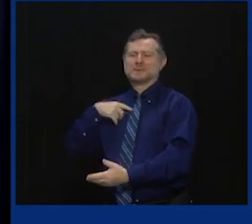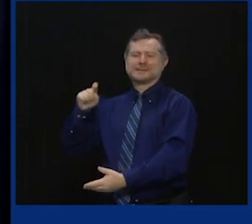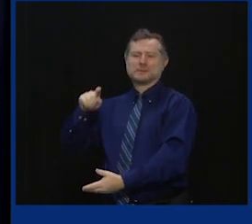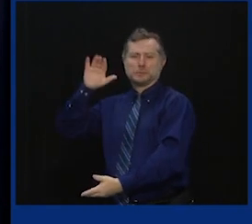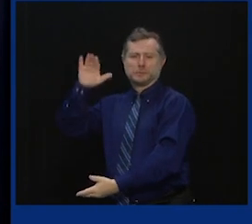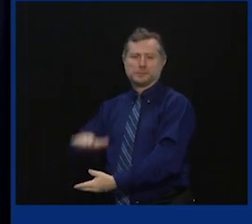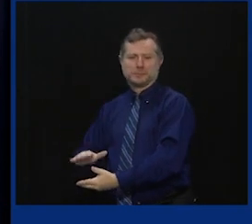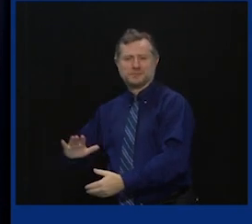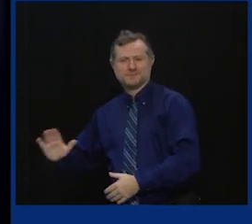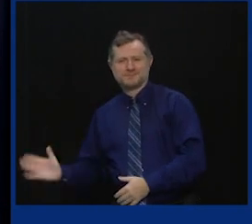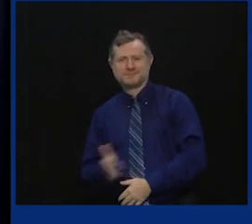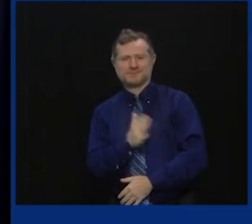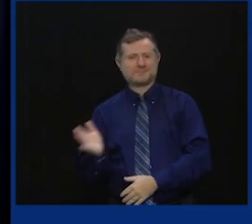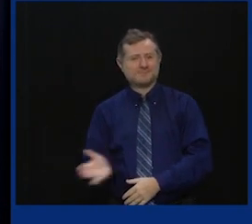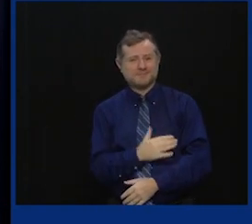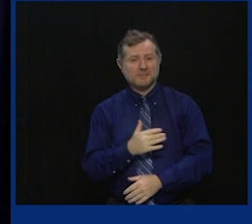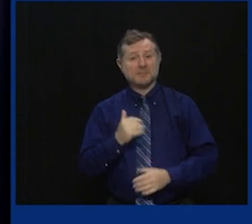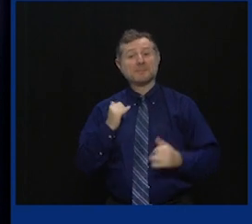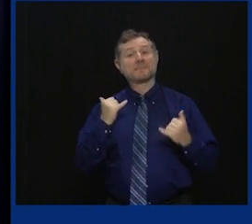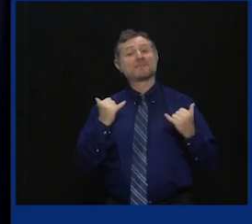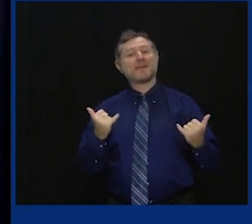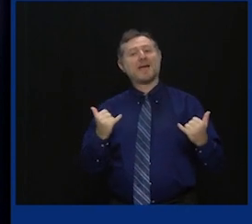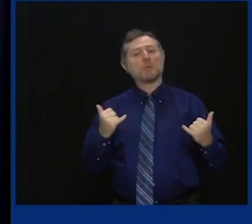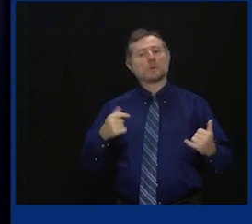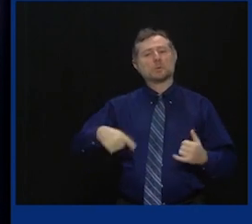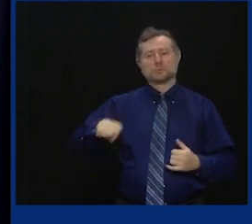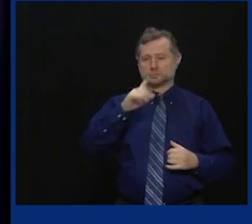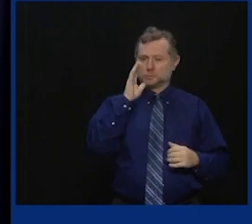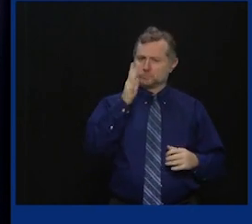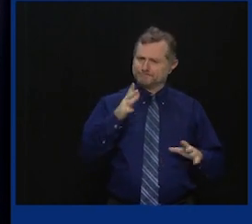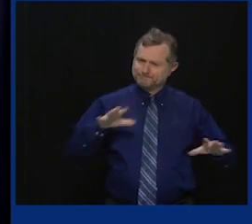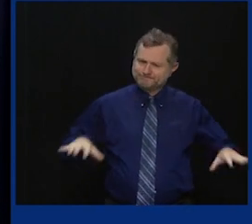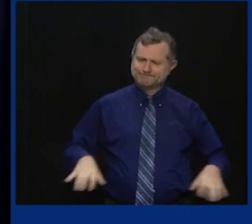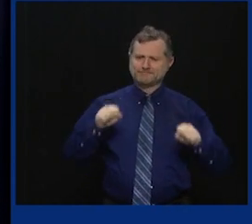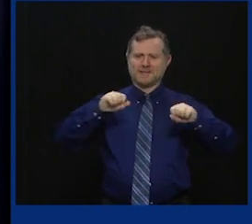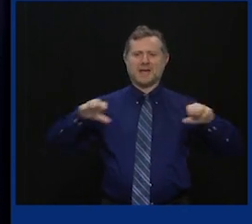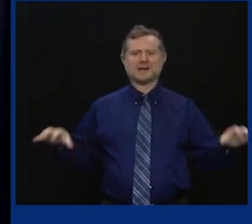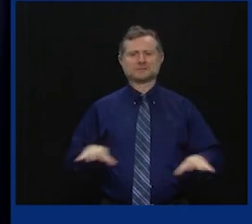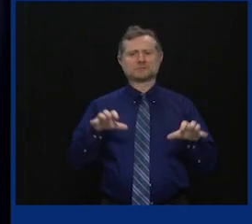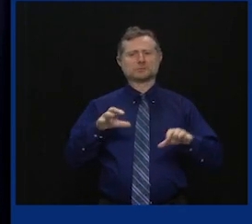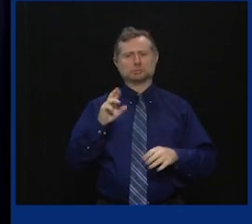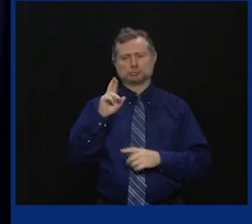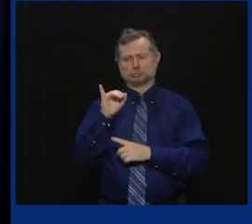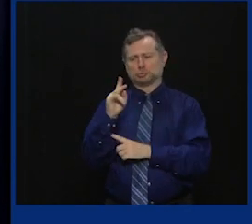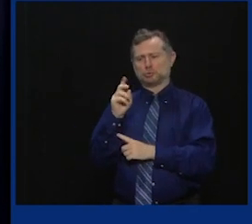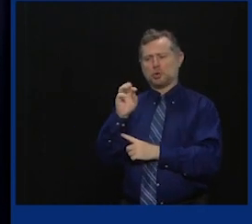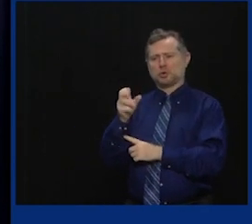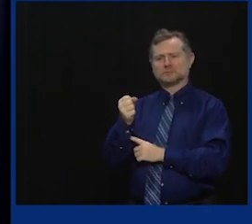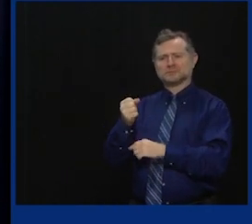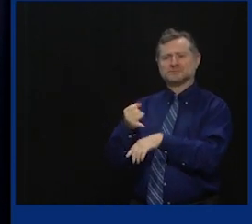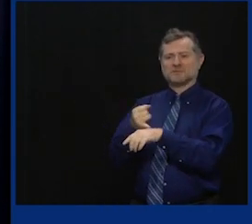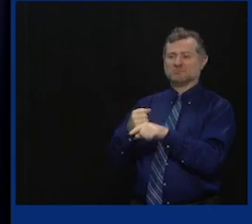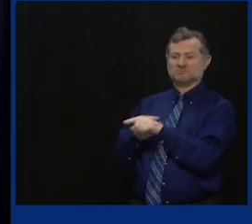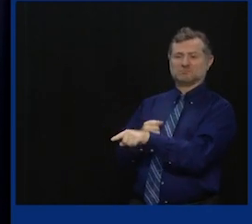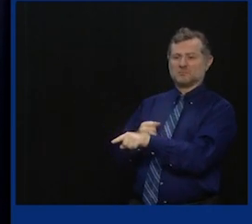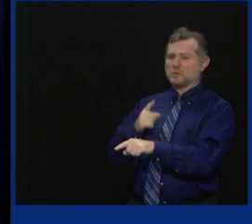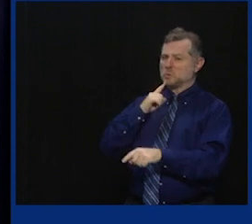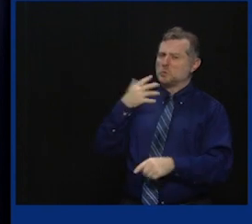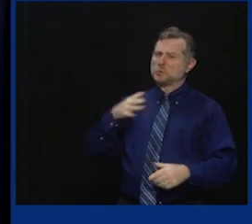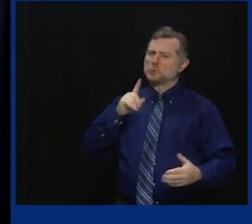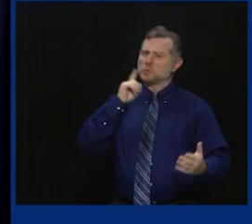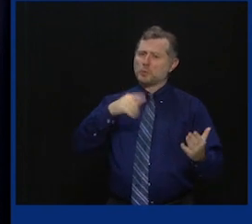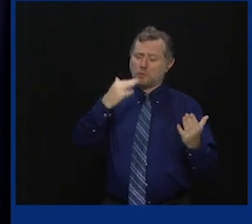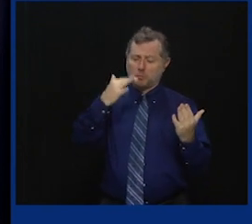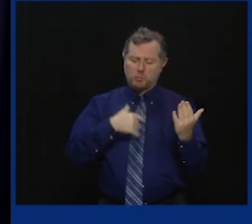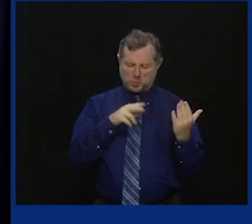on Rikers. And I want to address the fact that these reports are deeply disturbing. And what I was concerned about when I reviewed